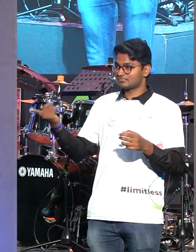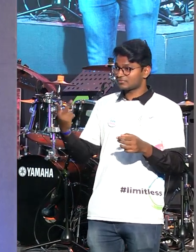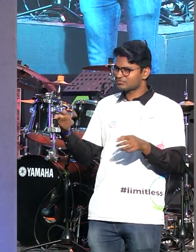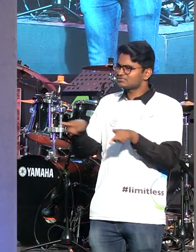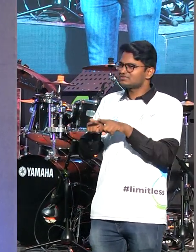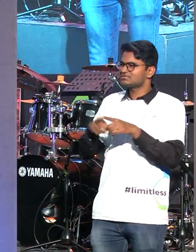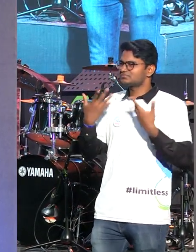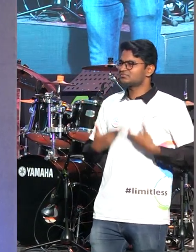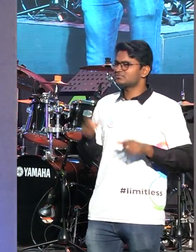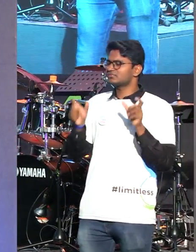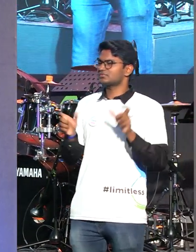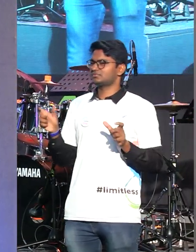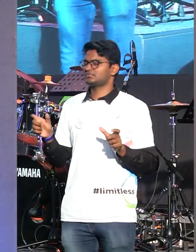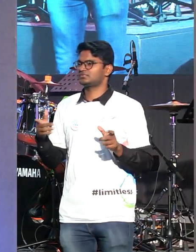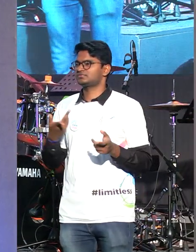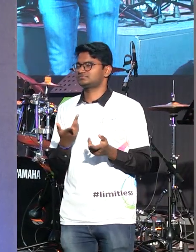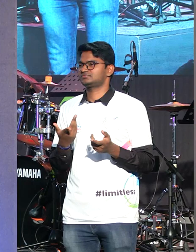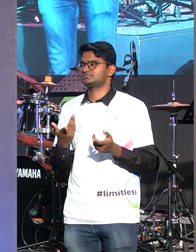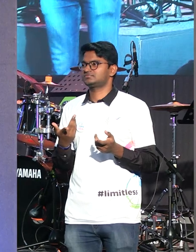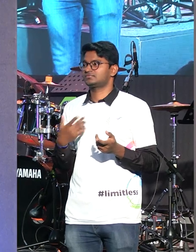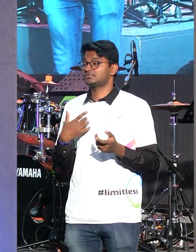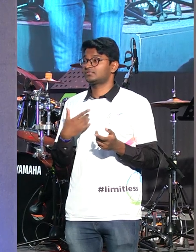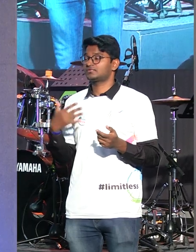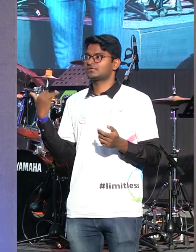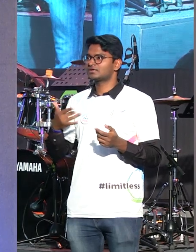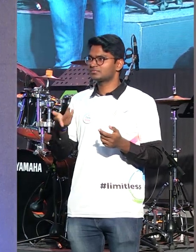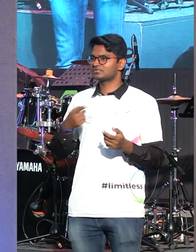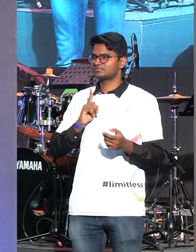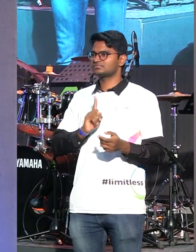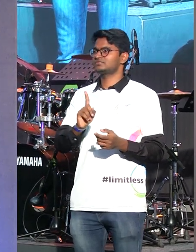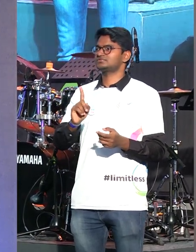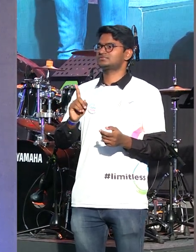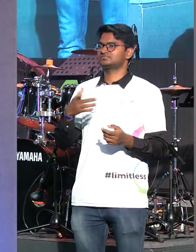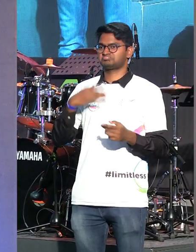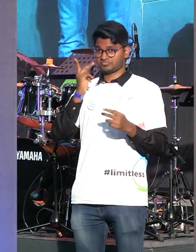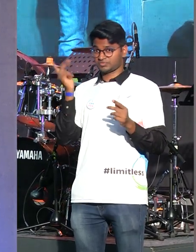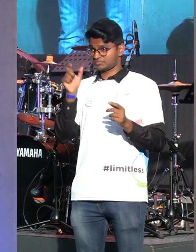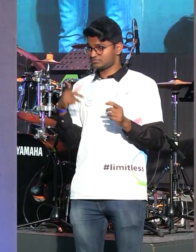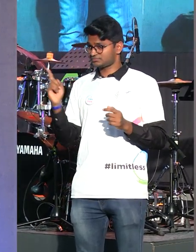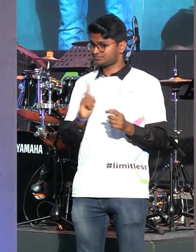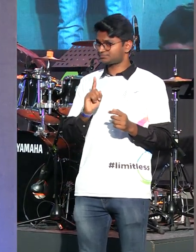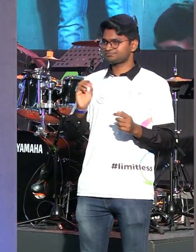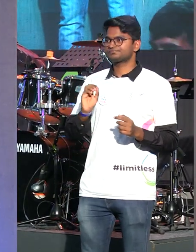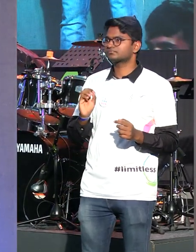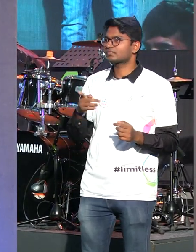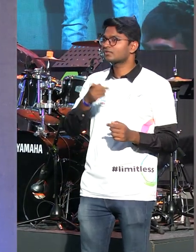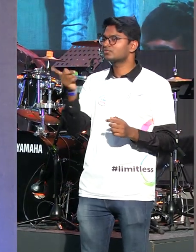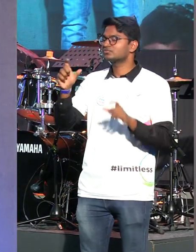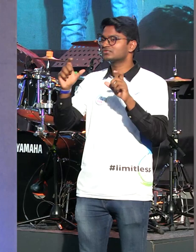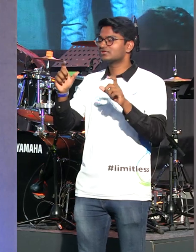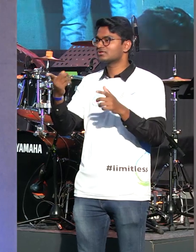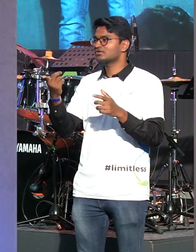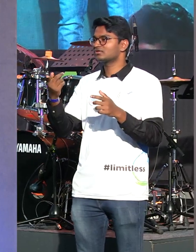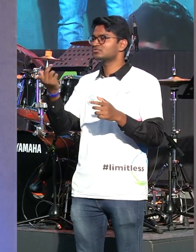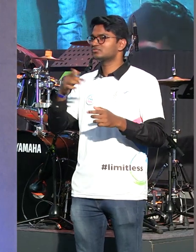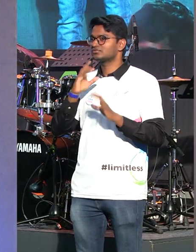or two interviews, and if it helps the cause, great. But I'm coming here as a person. I'm coming here as someone who cares about what you all are talking about. I'm coming